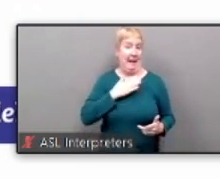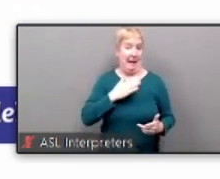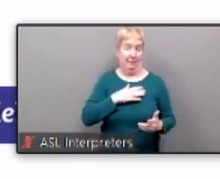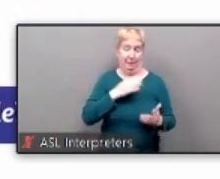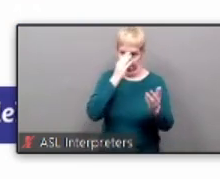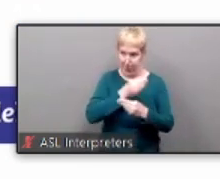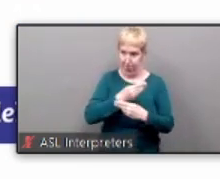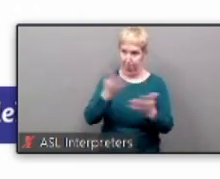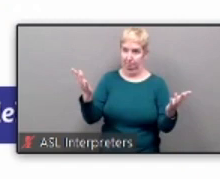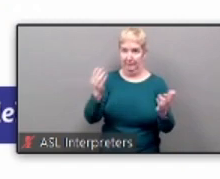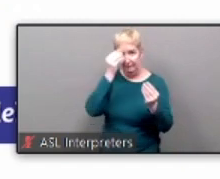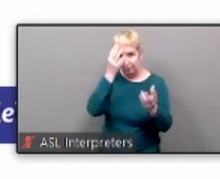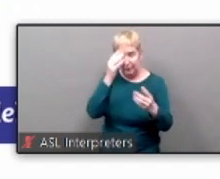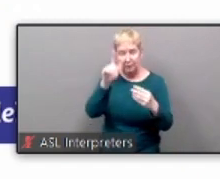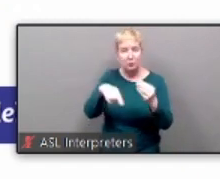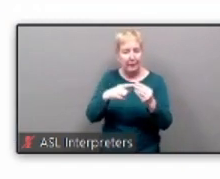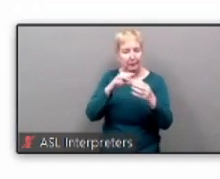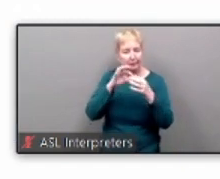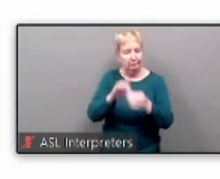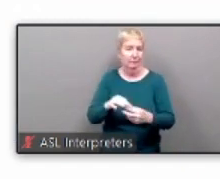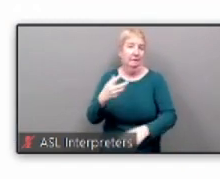update. Next slide, please.